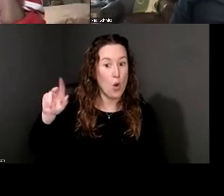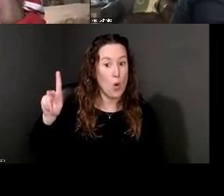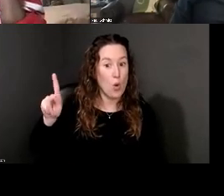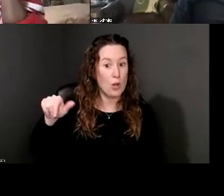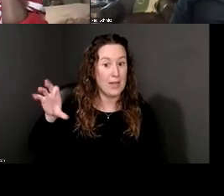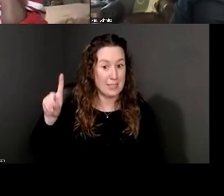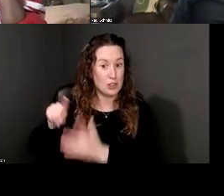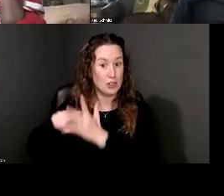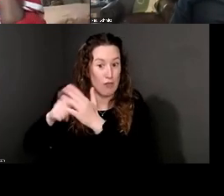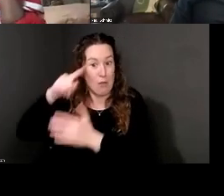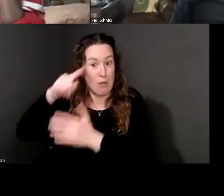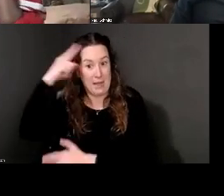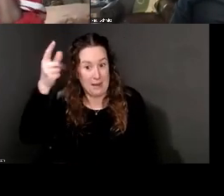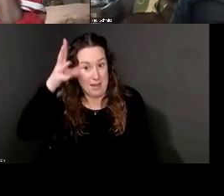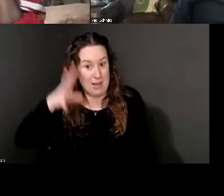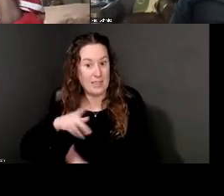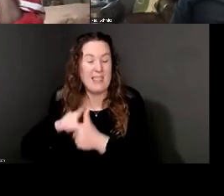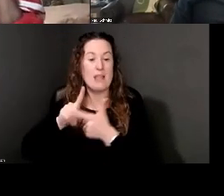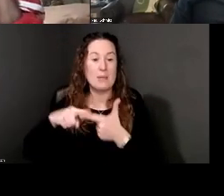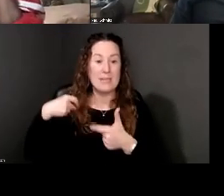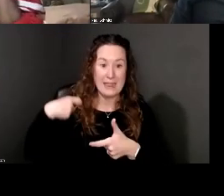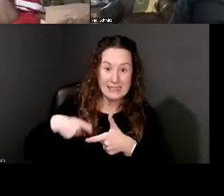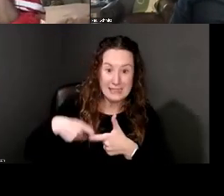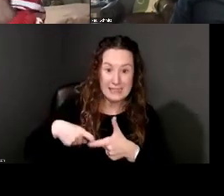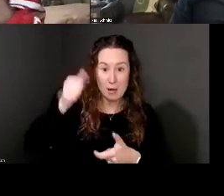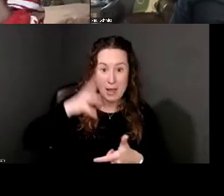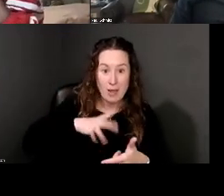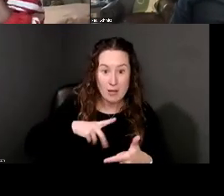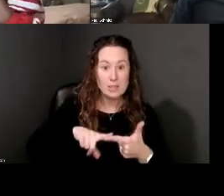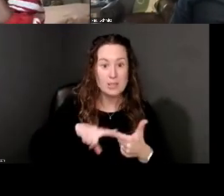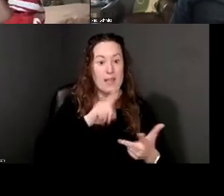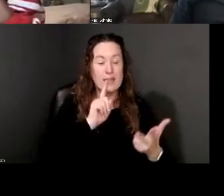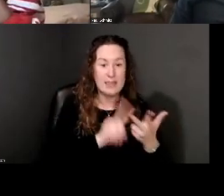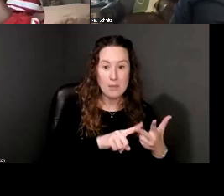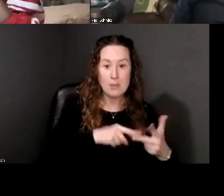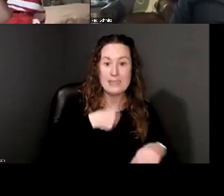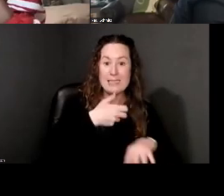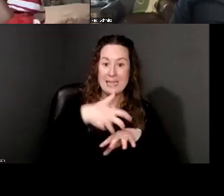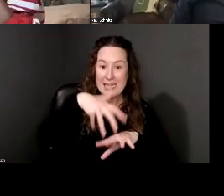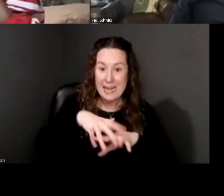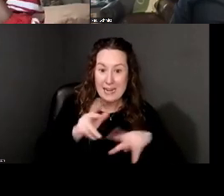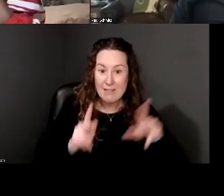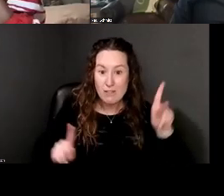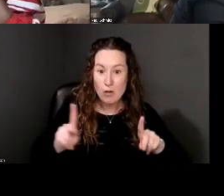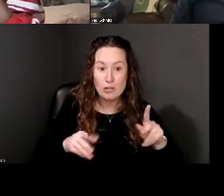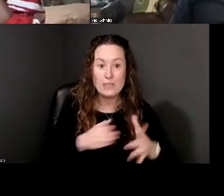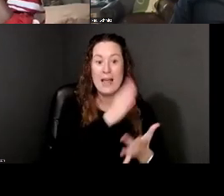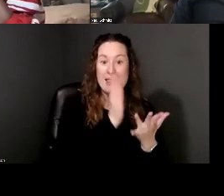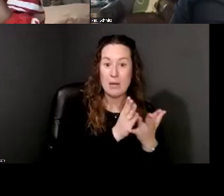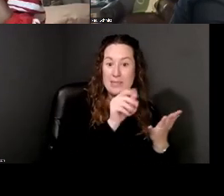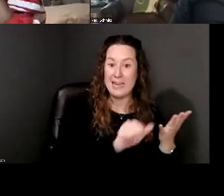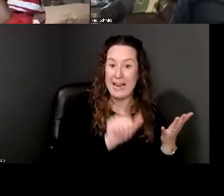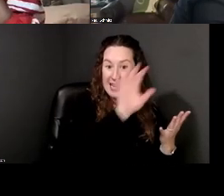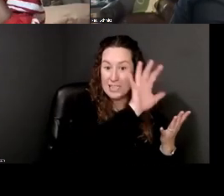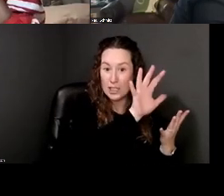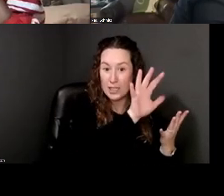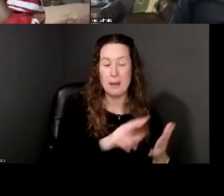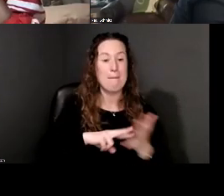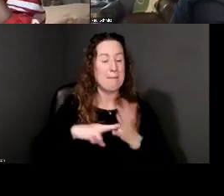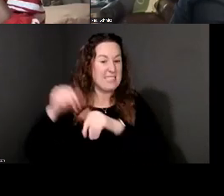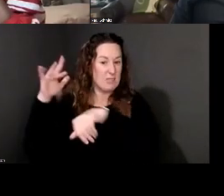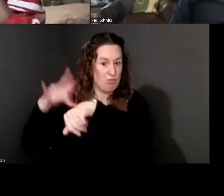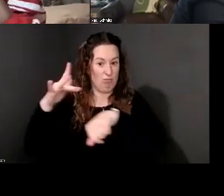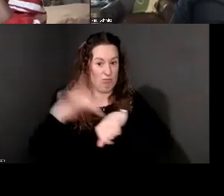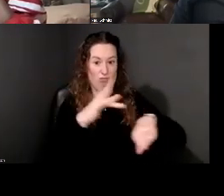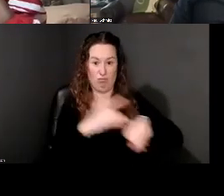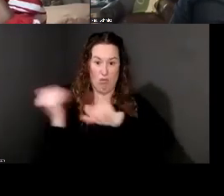Then we did Latino. Then we did Native folks. And then we did Asian. So everybody had one. Nobody